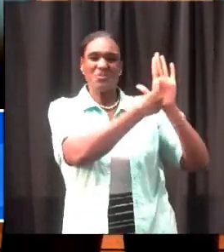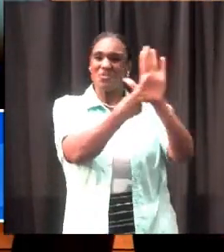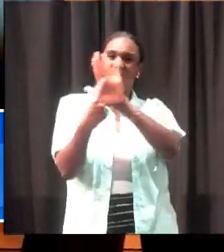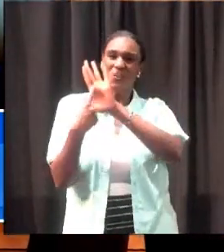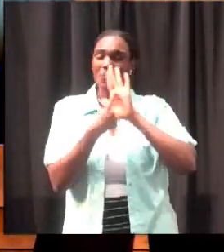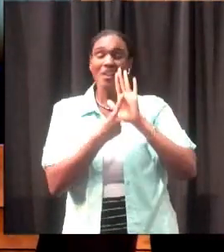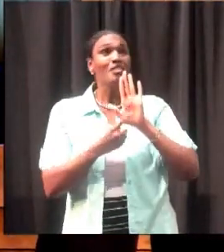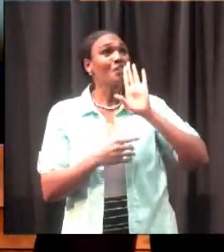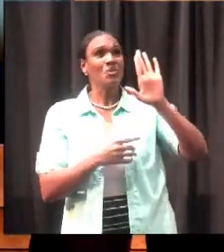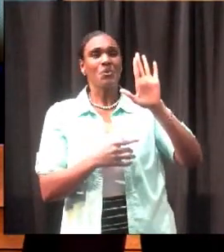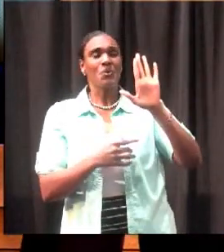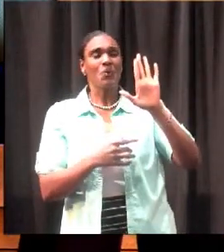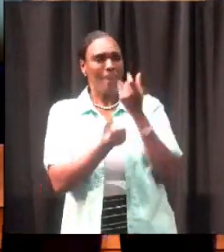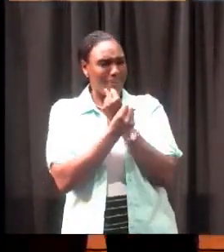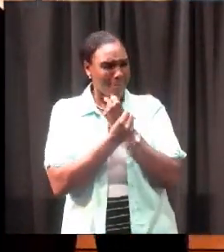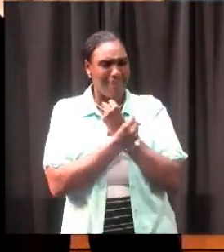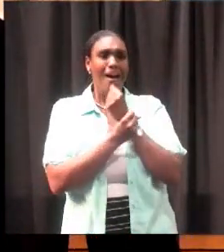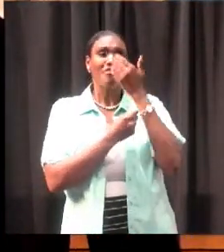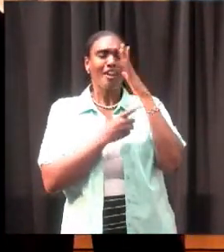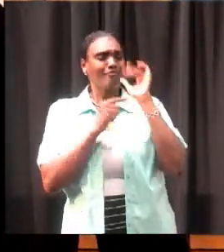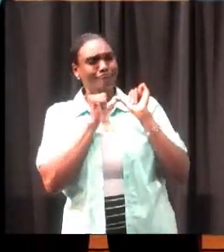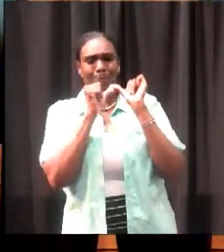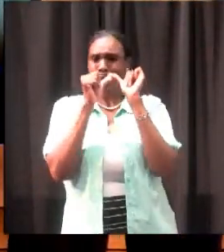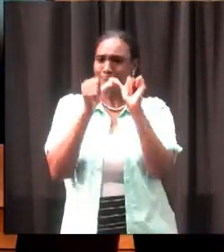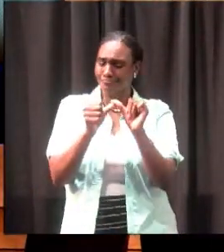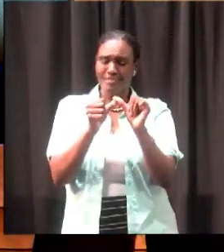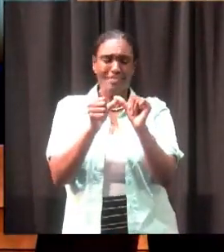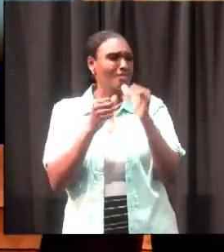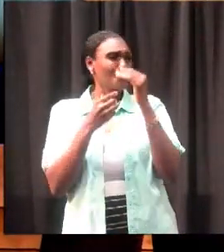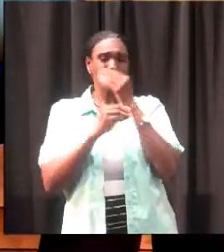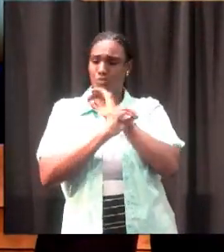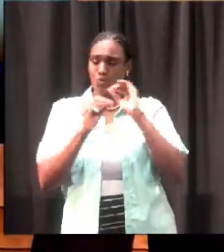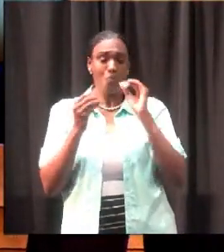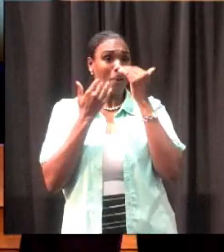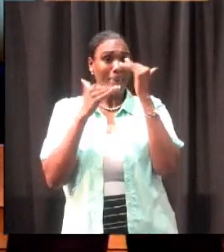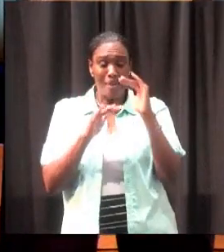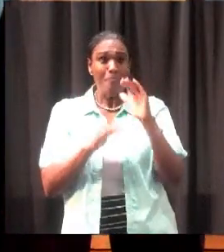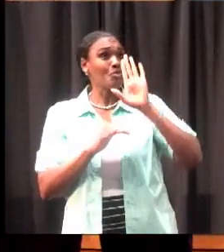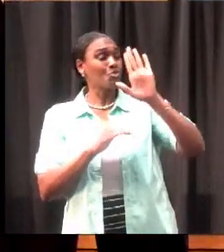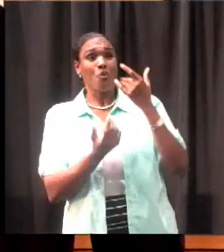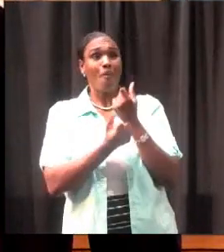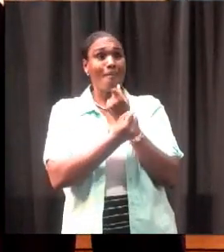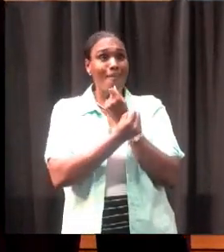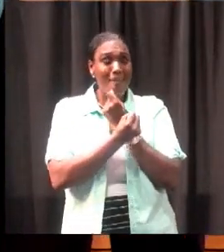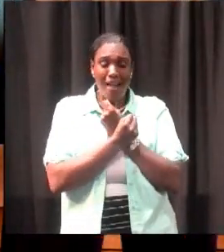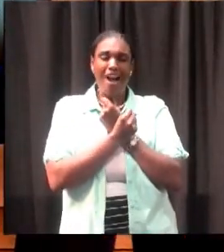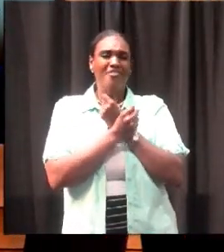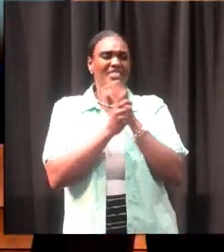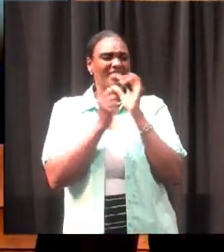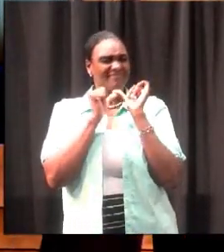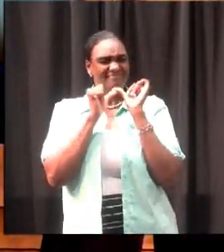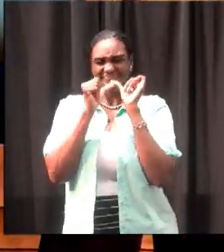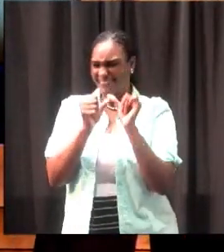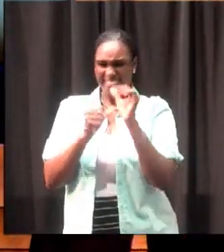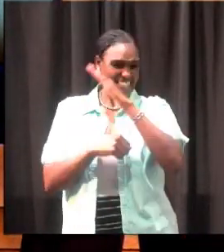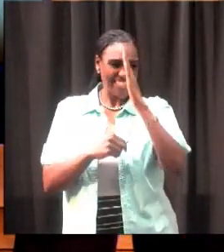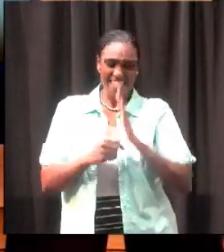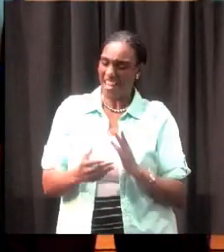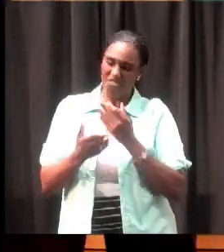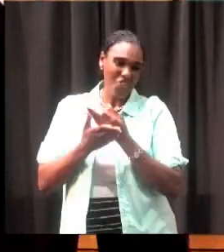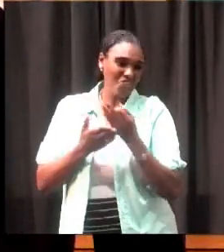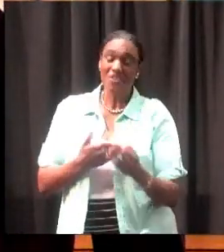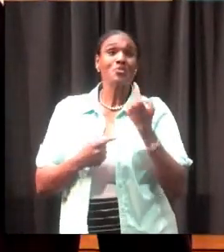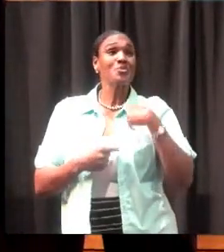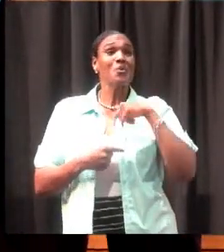your unfailing God love, God, your unconditional love, God, your love that never fails, God. We bless you on